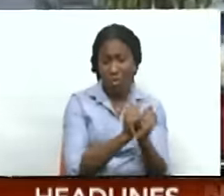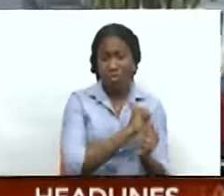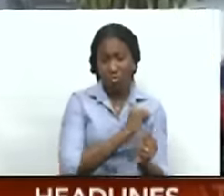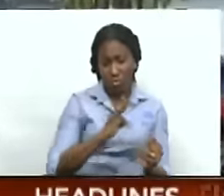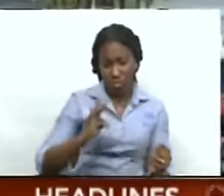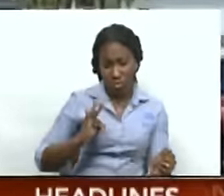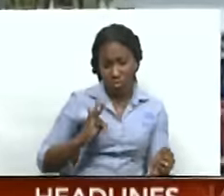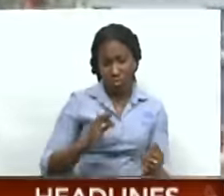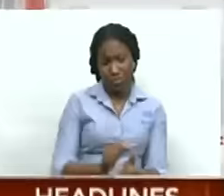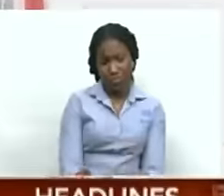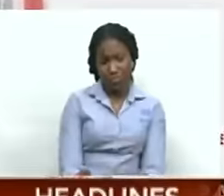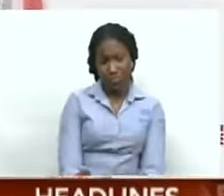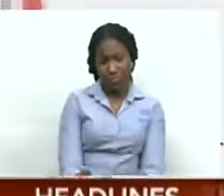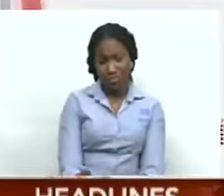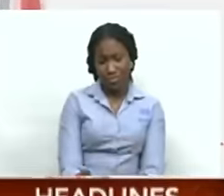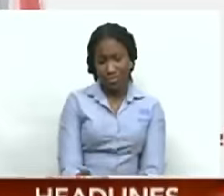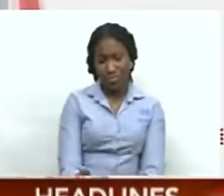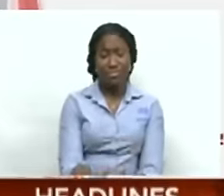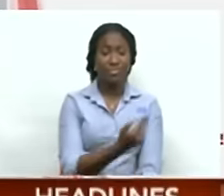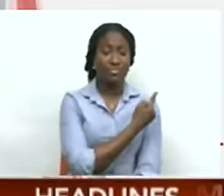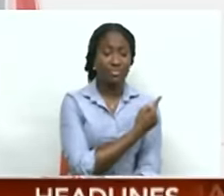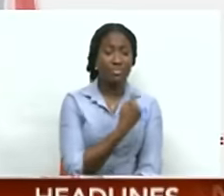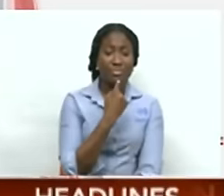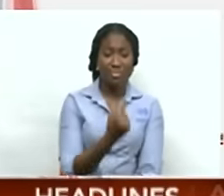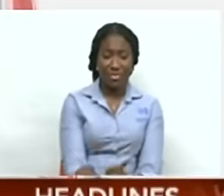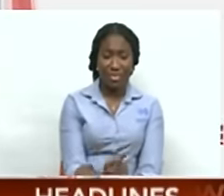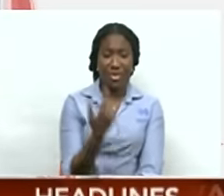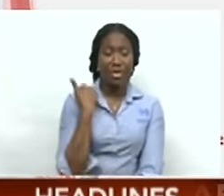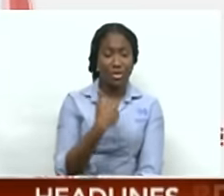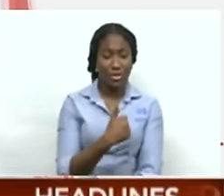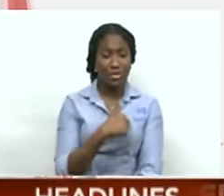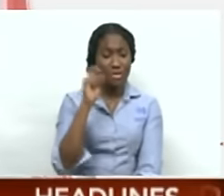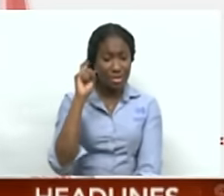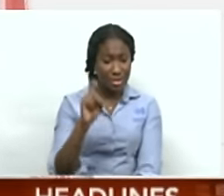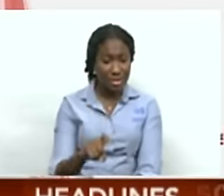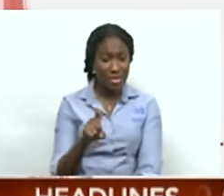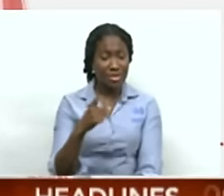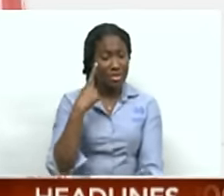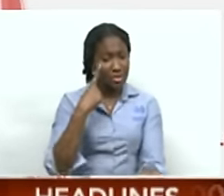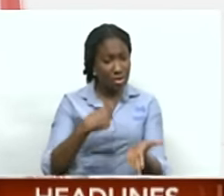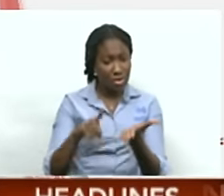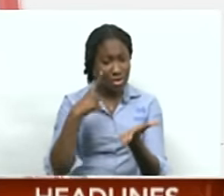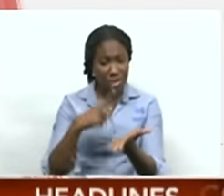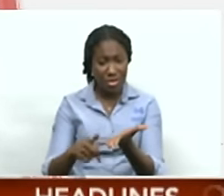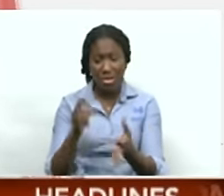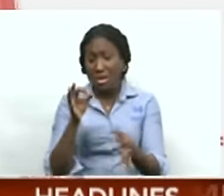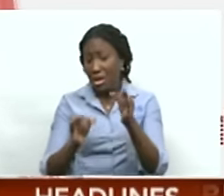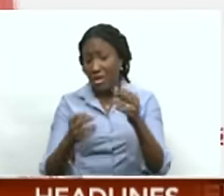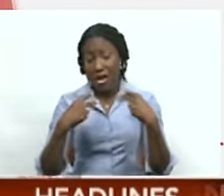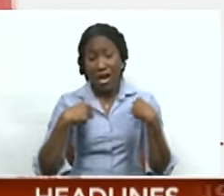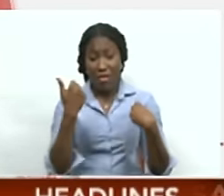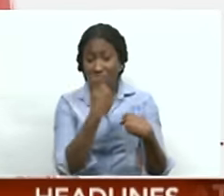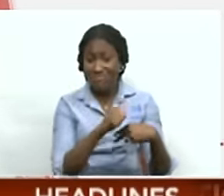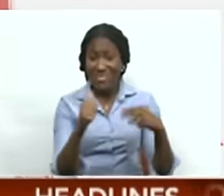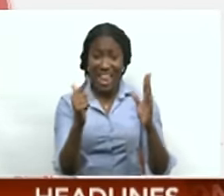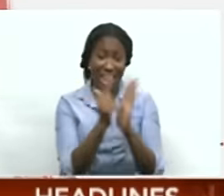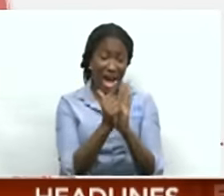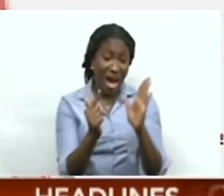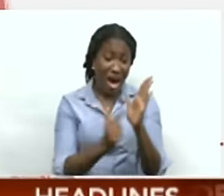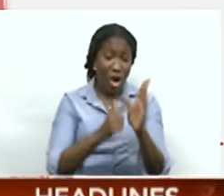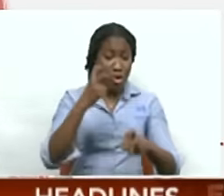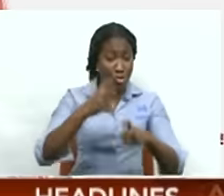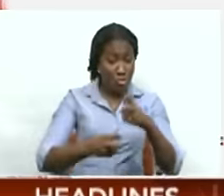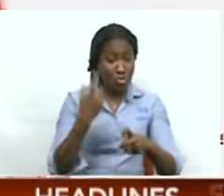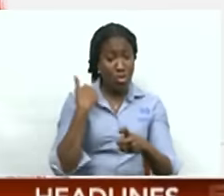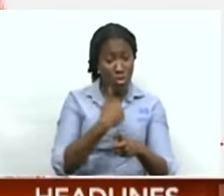We need to begin to look at if there are some legal issues here that we need to take to the National OSHA agency